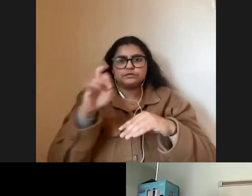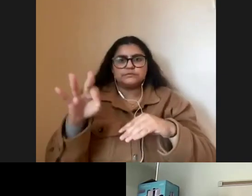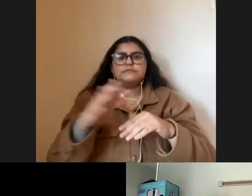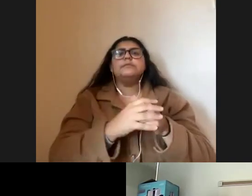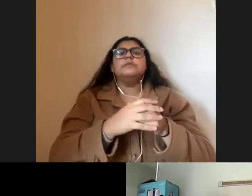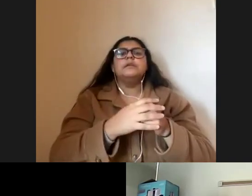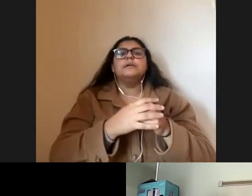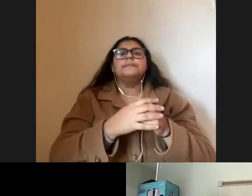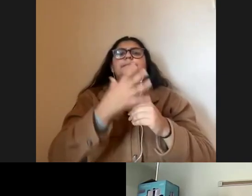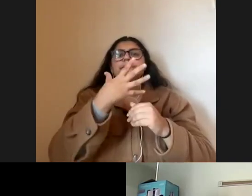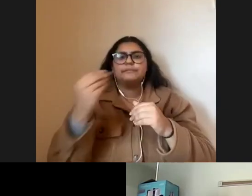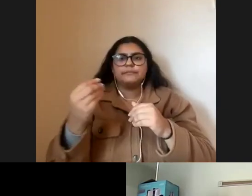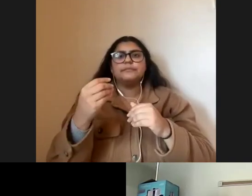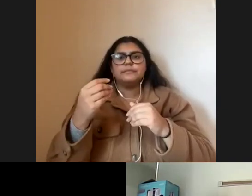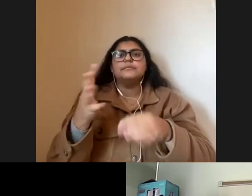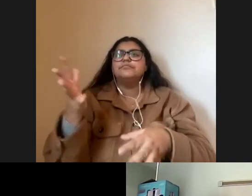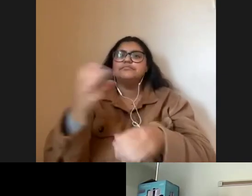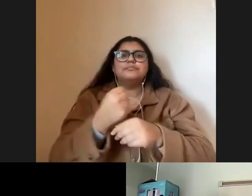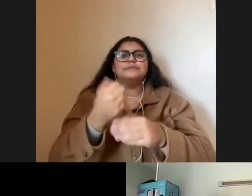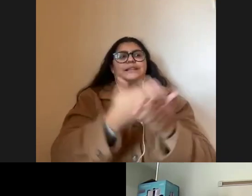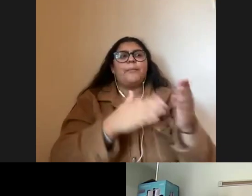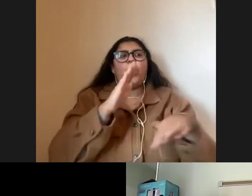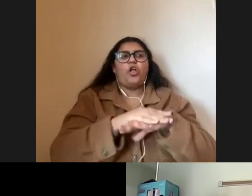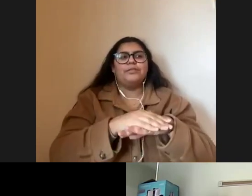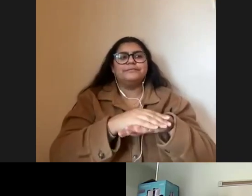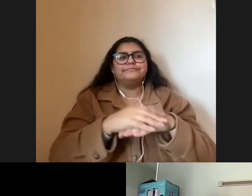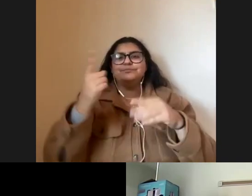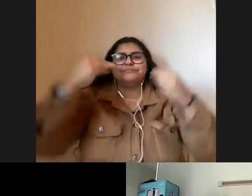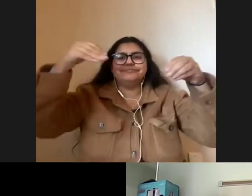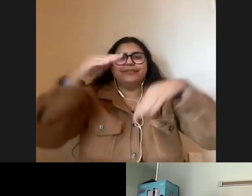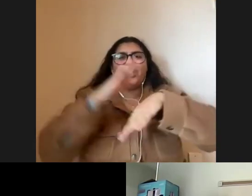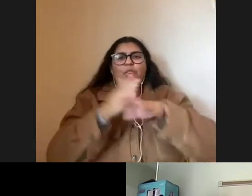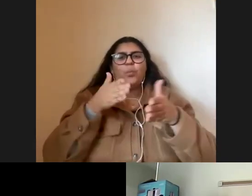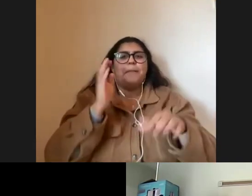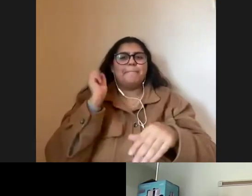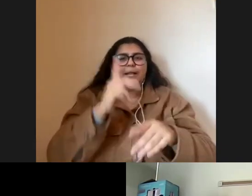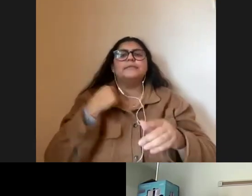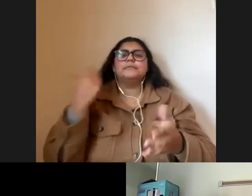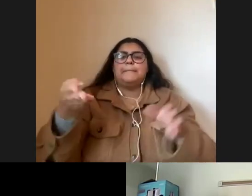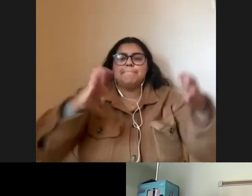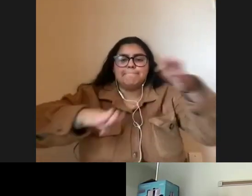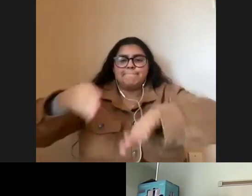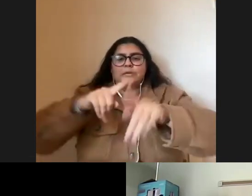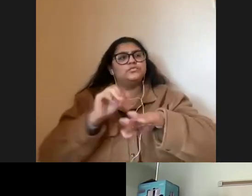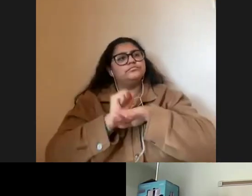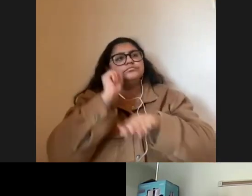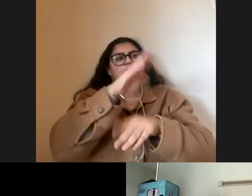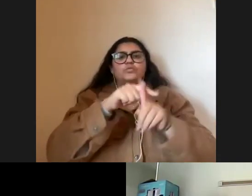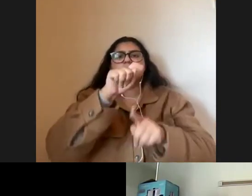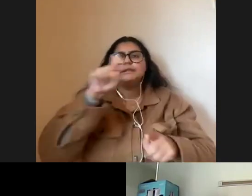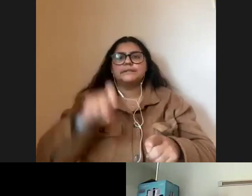got some on a roadside stand on the way back. Uh, and yeah, we were packing them up to ship them back to Texas.